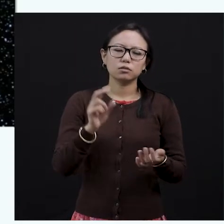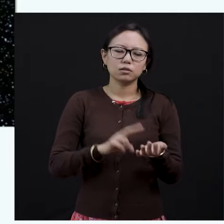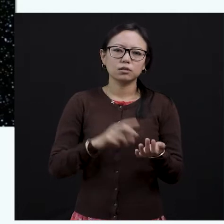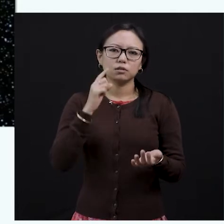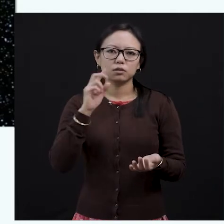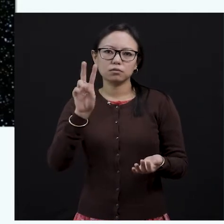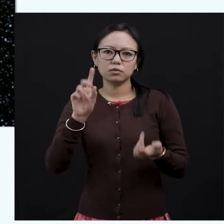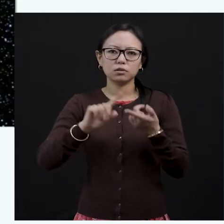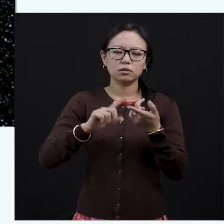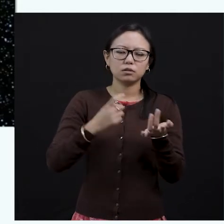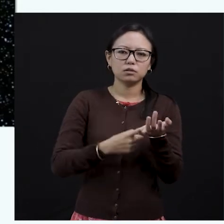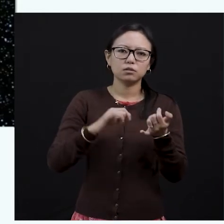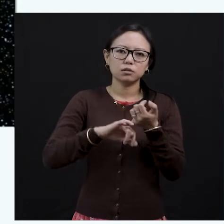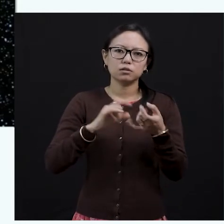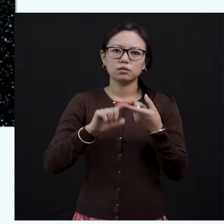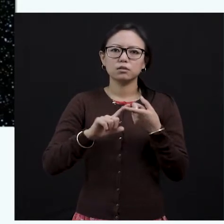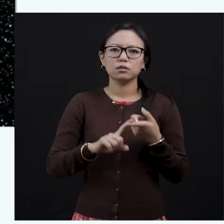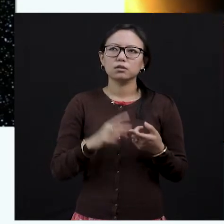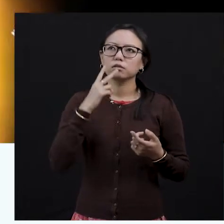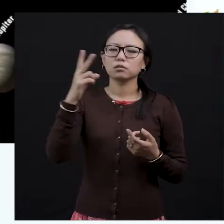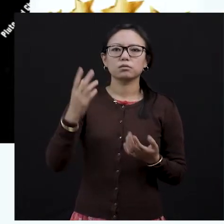the stars. Okay?